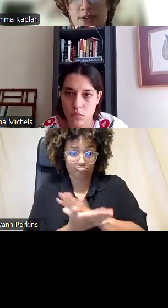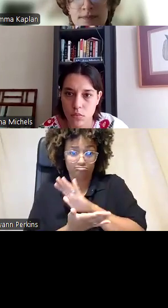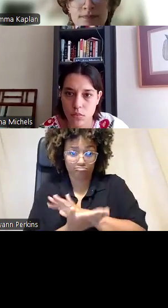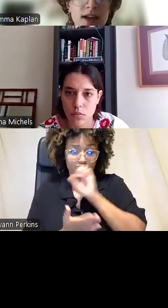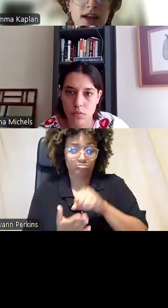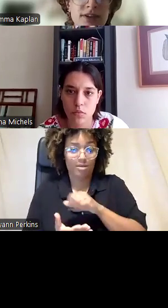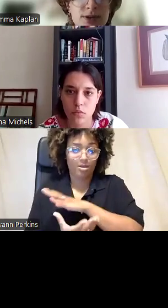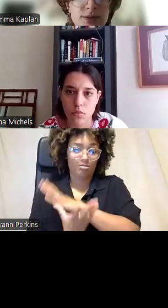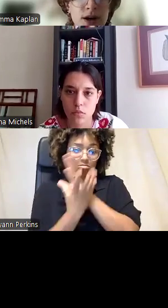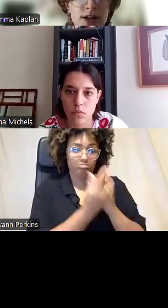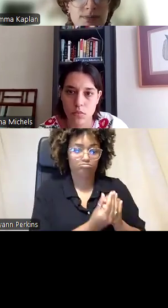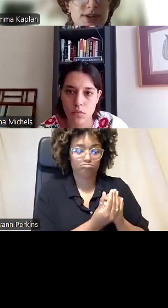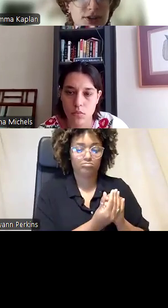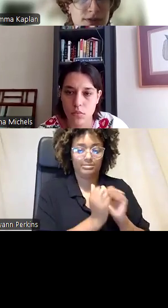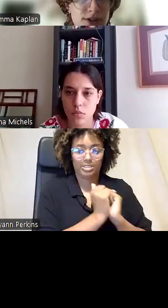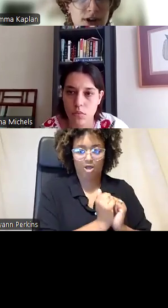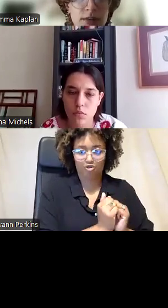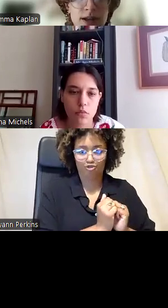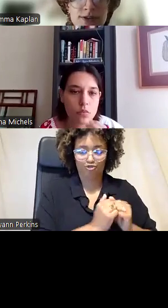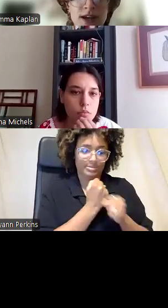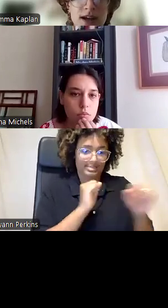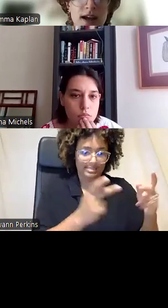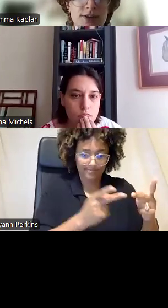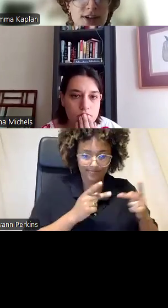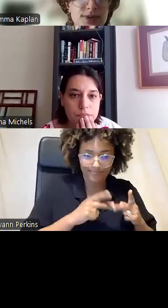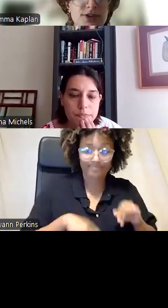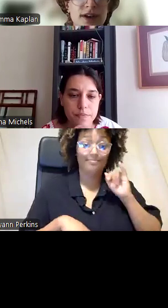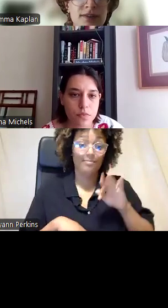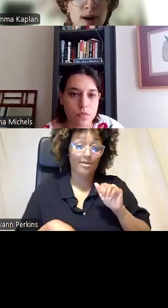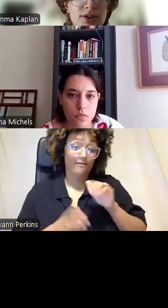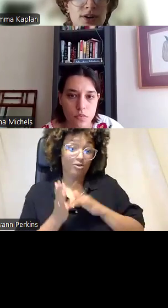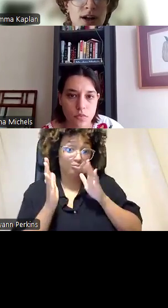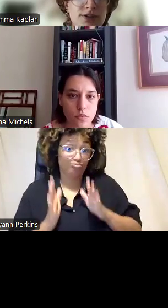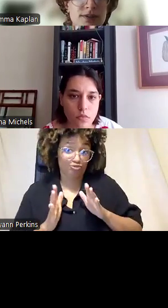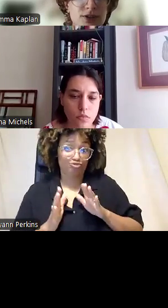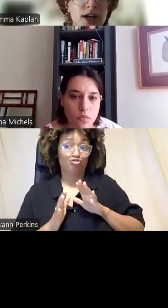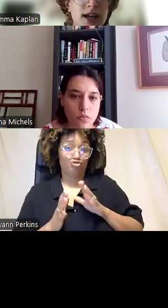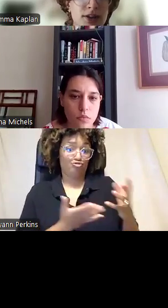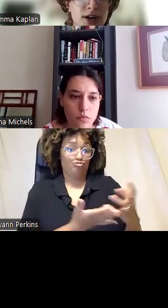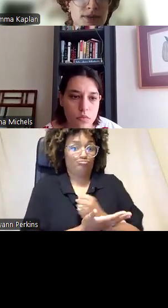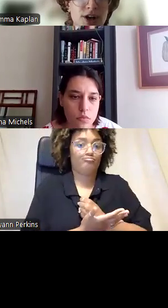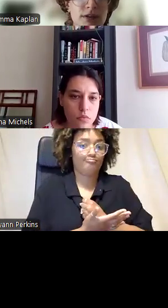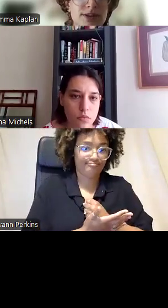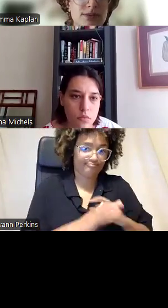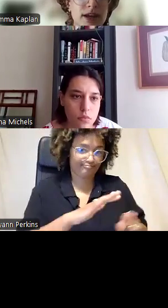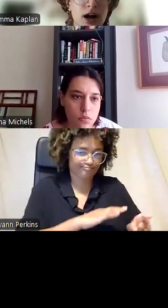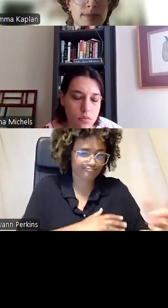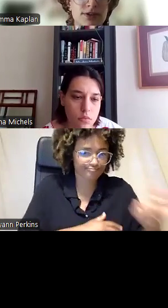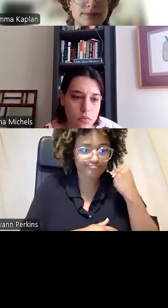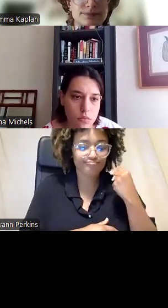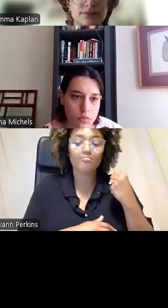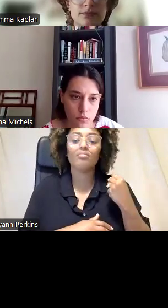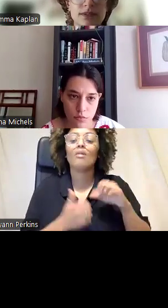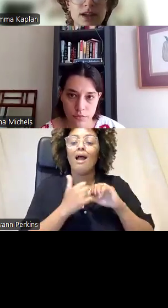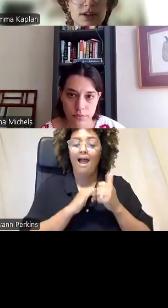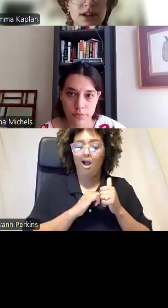have access. If an abusive party is in possession of these documents, assess with the survivor whether or not it's safe to try to gather the documents and make